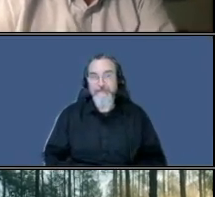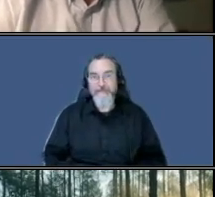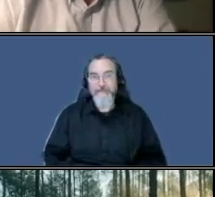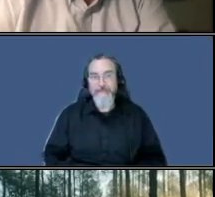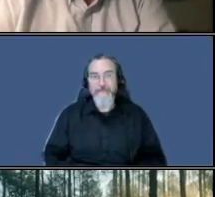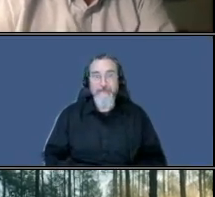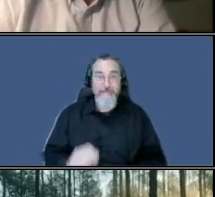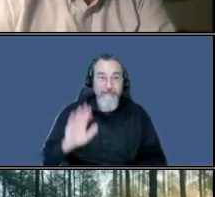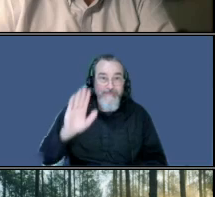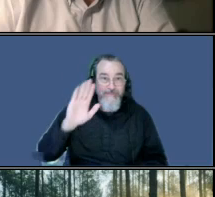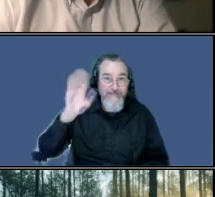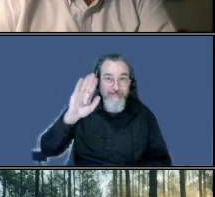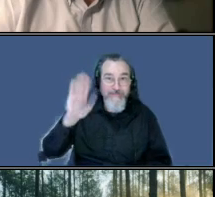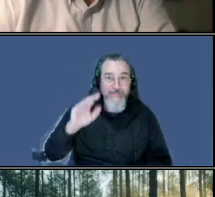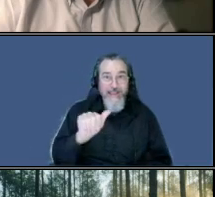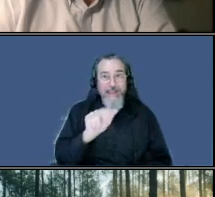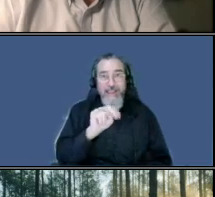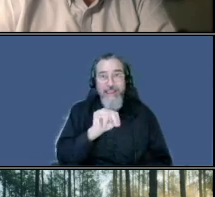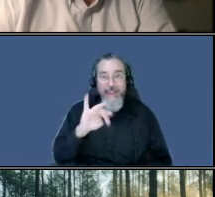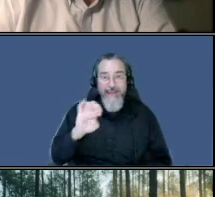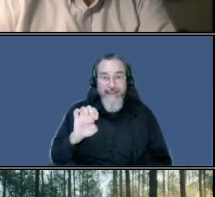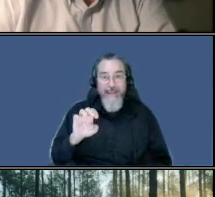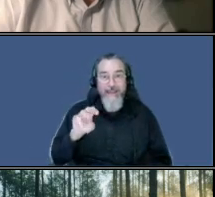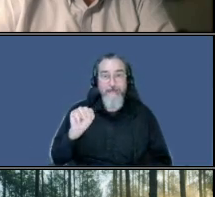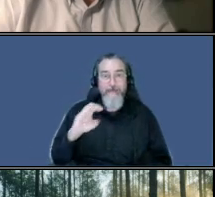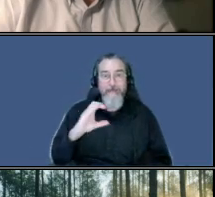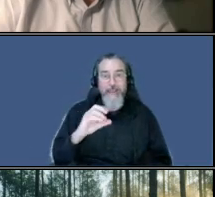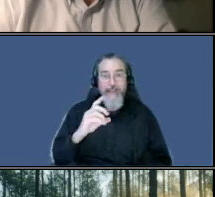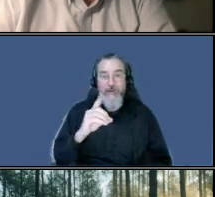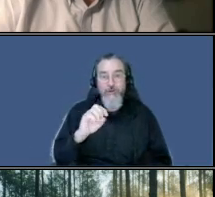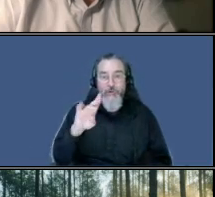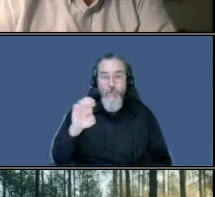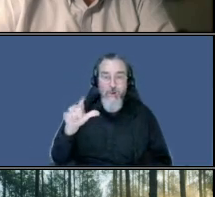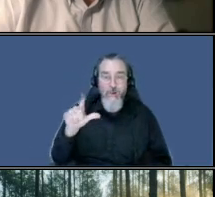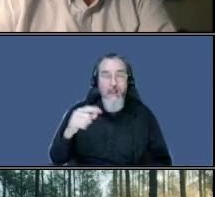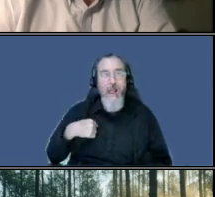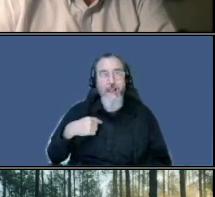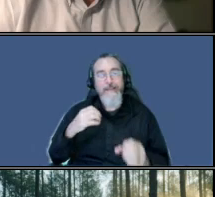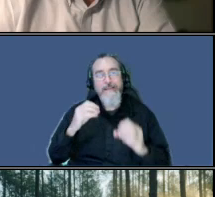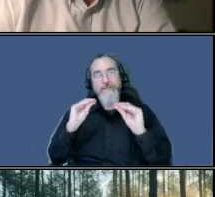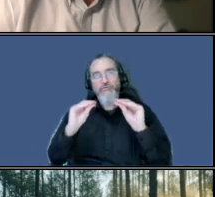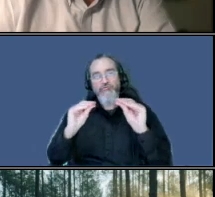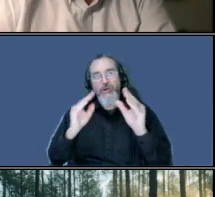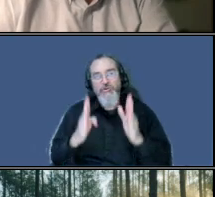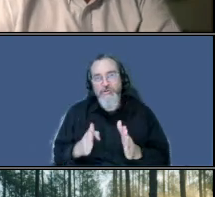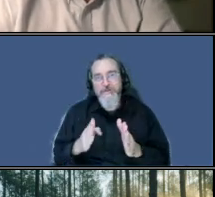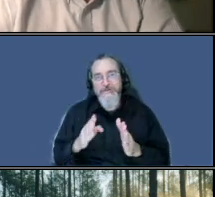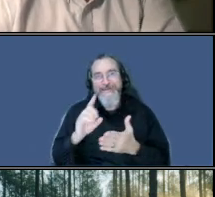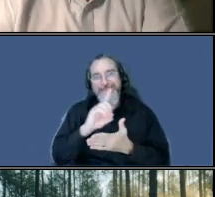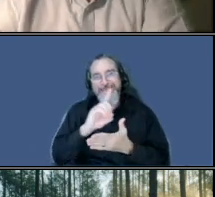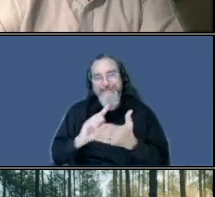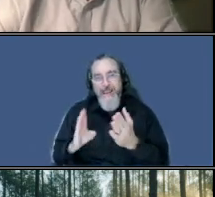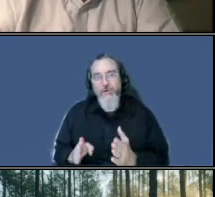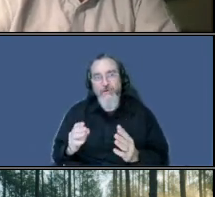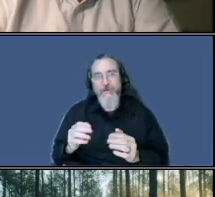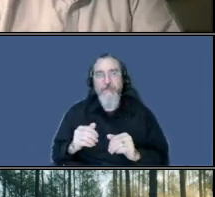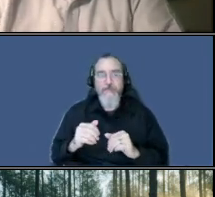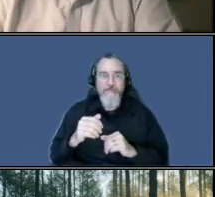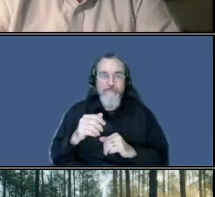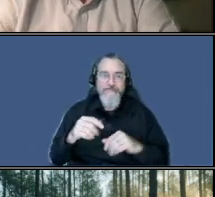Hi everyone, I'm Annie McDowell. I'm an instructional designer with NOAA's Office for Coastal Management, and I